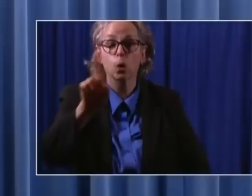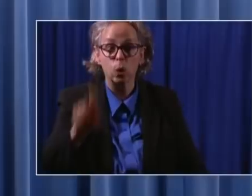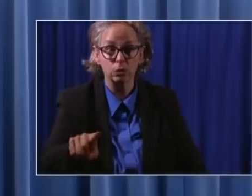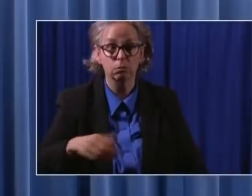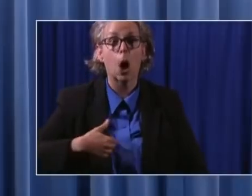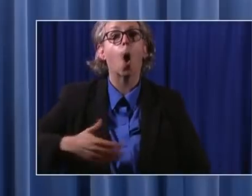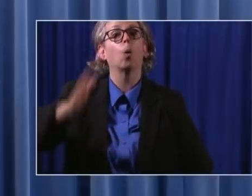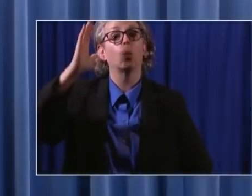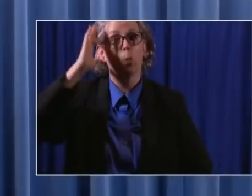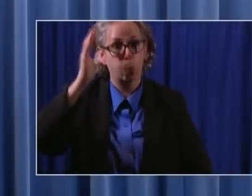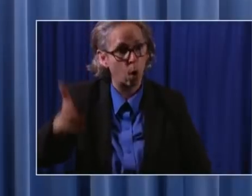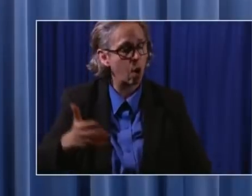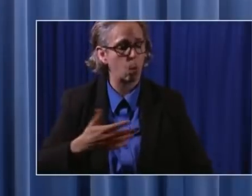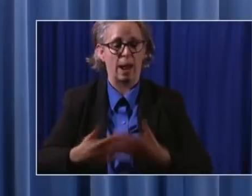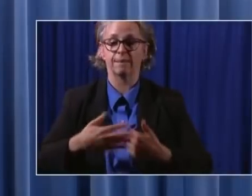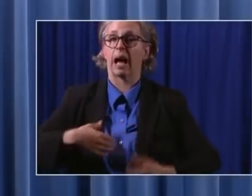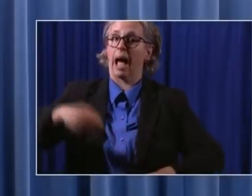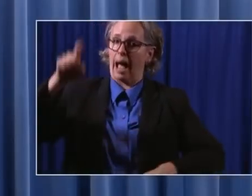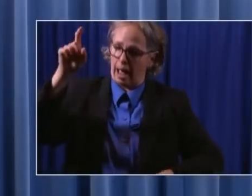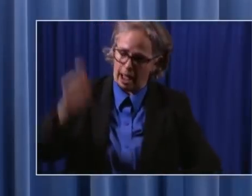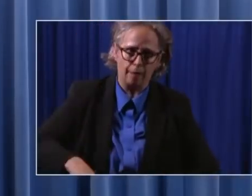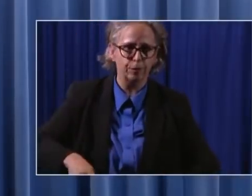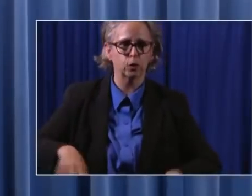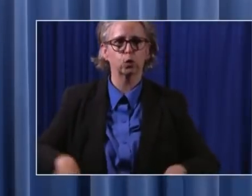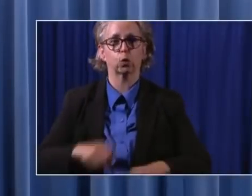safe. Thank you.